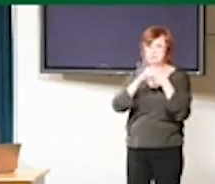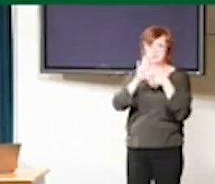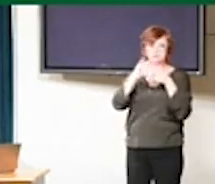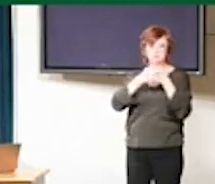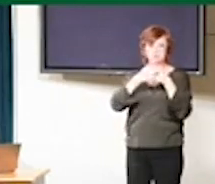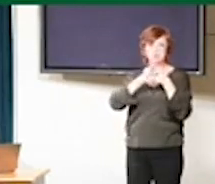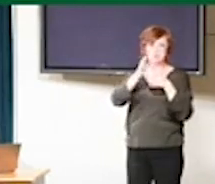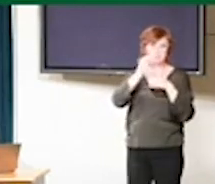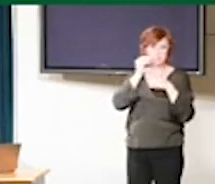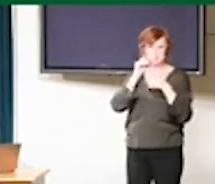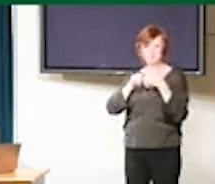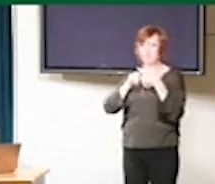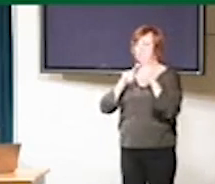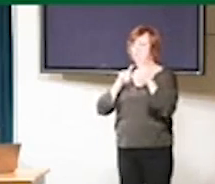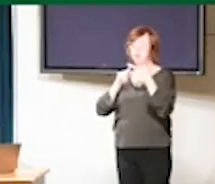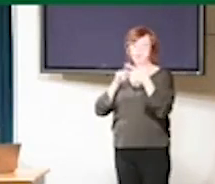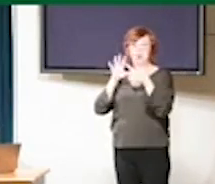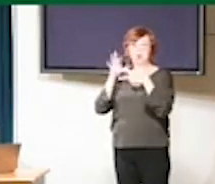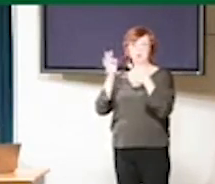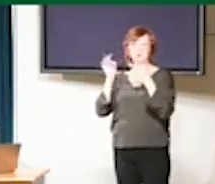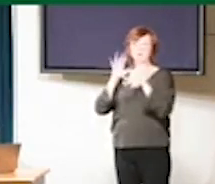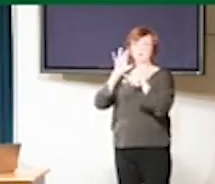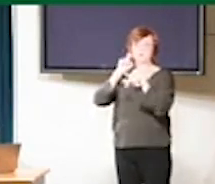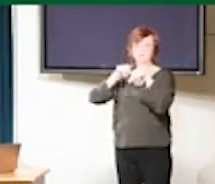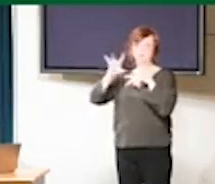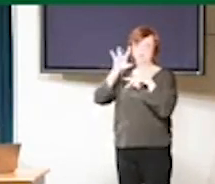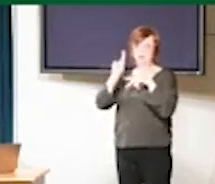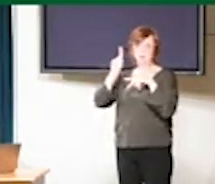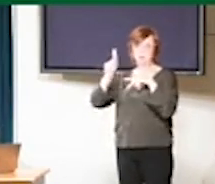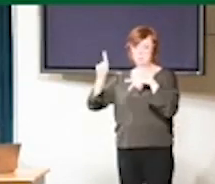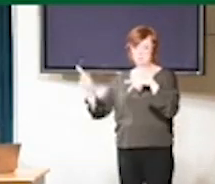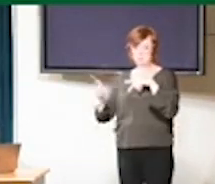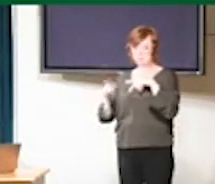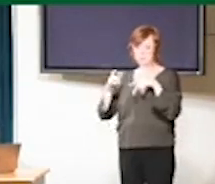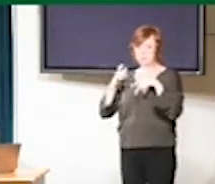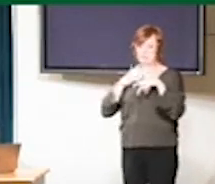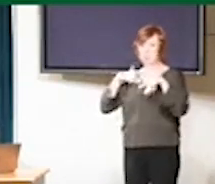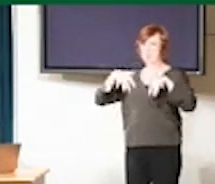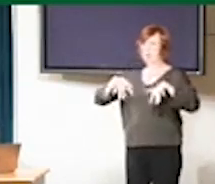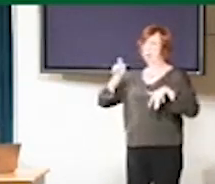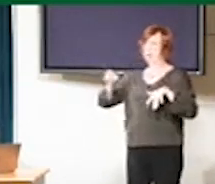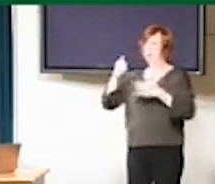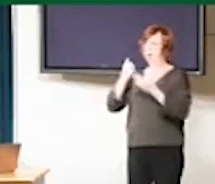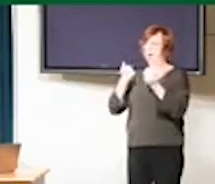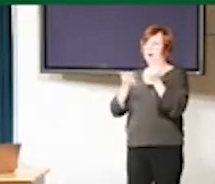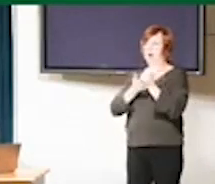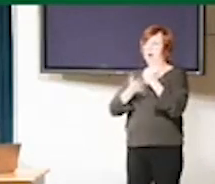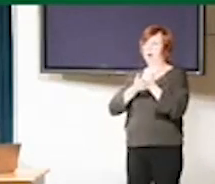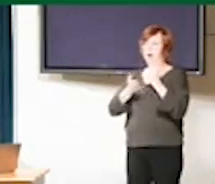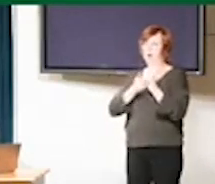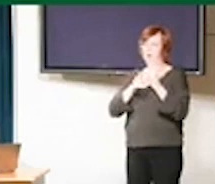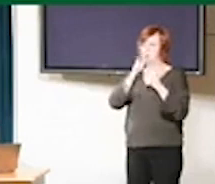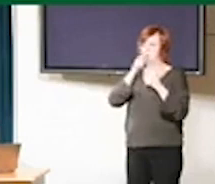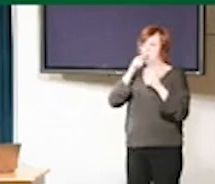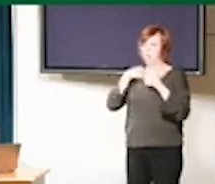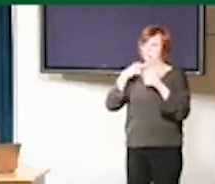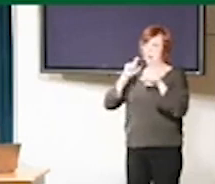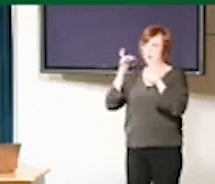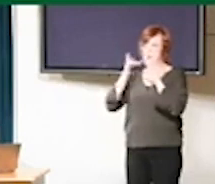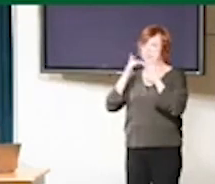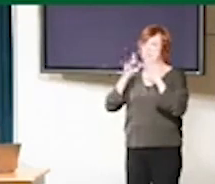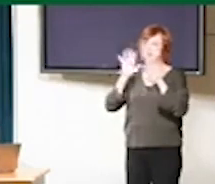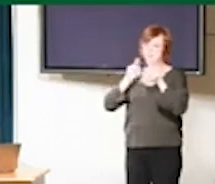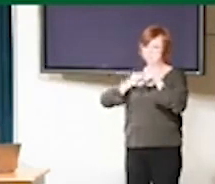line and they will put you in touch with the help that you may require. Once again, I just want to say thank you